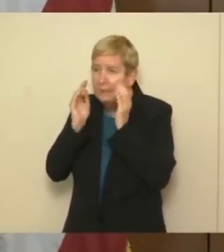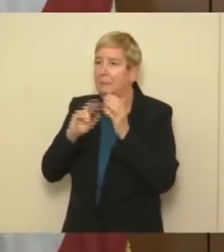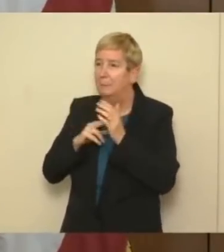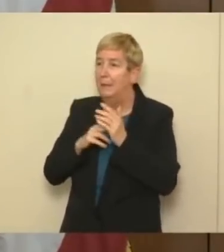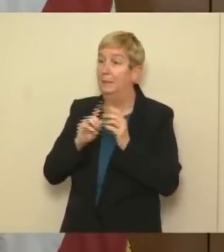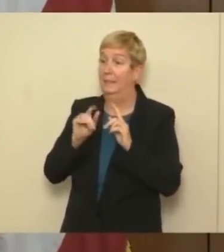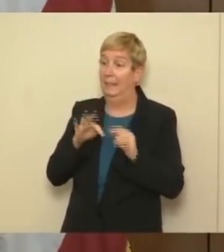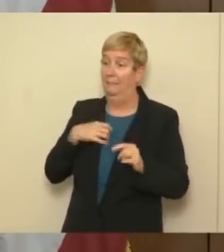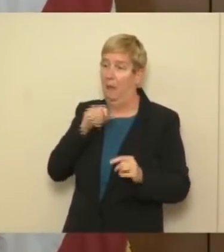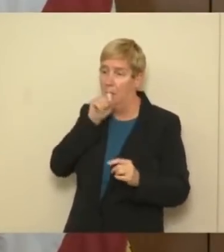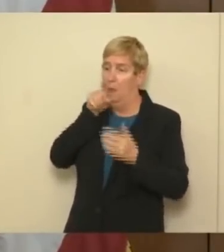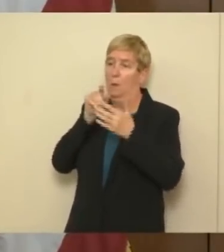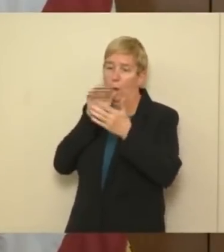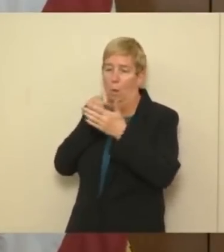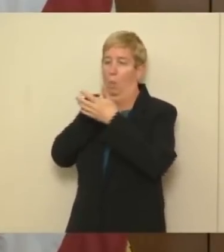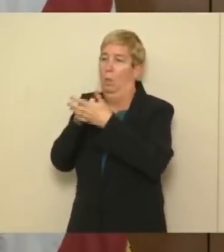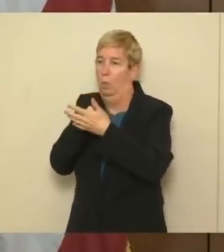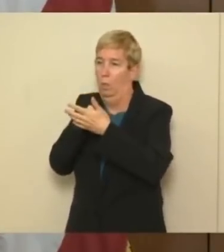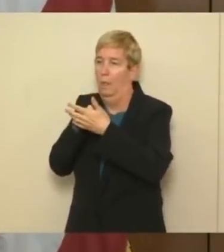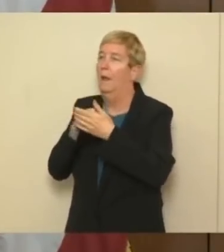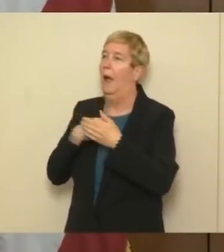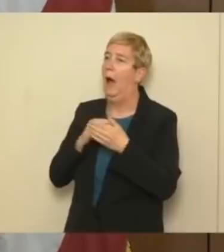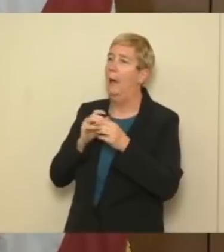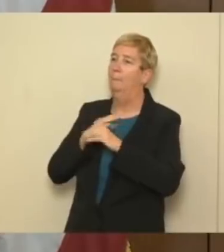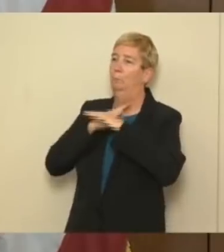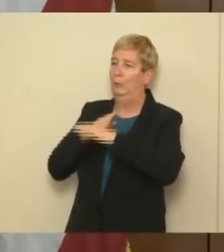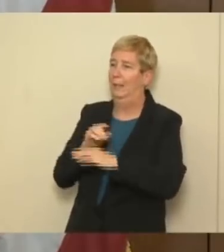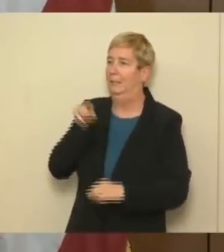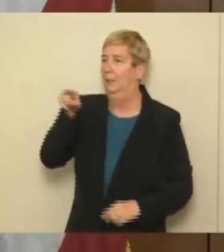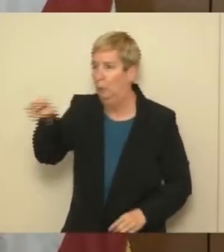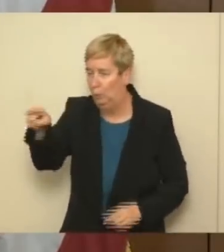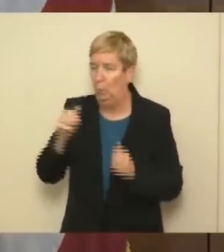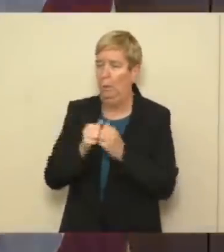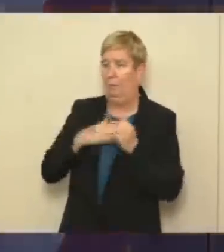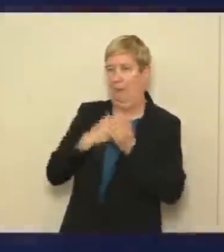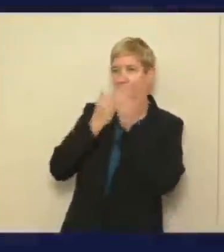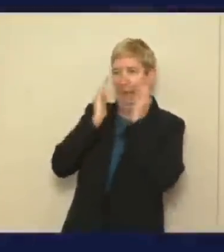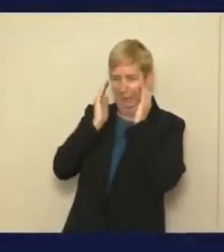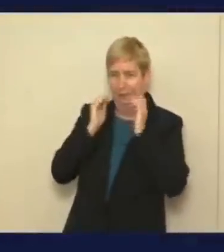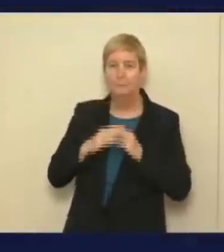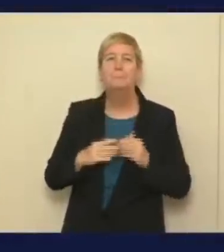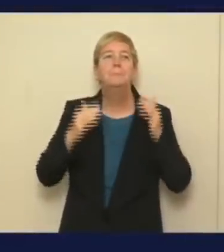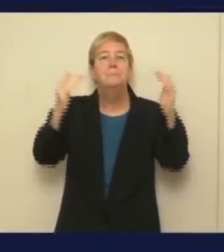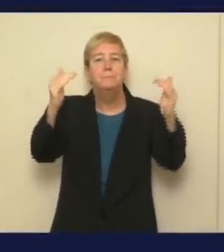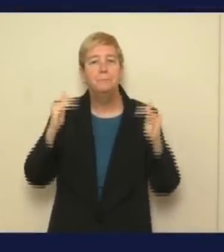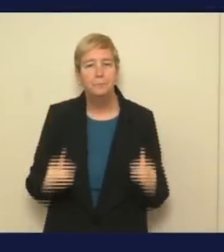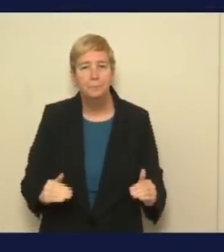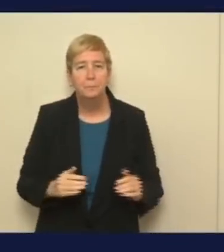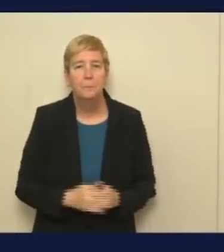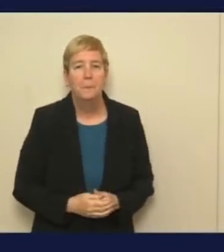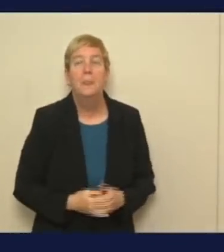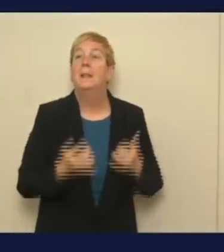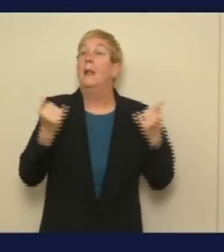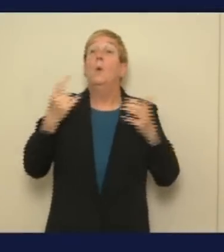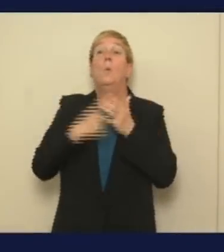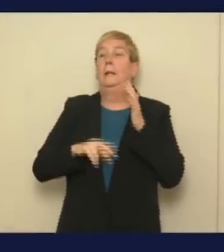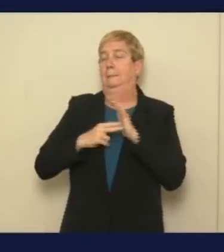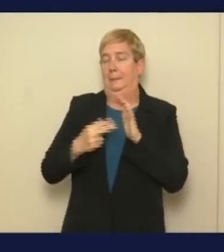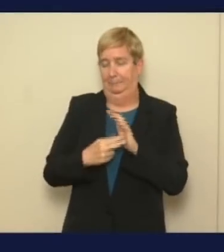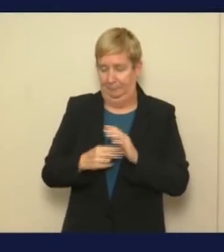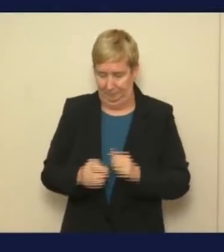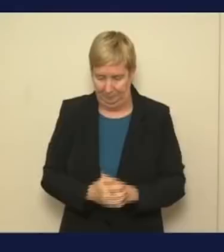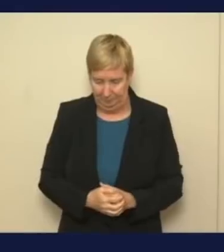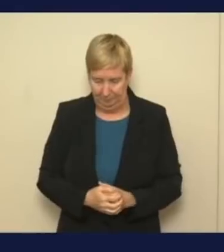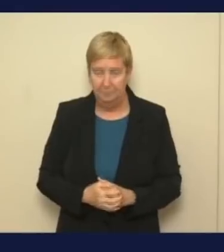another person, because I'm protecting you. All right, next slide. All right, so what does that really mean? It